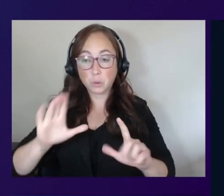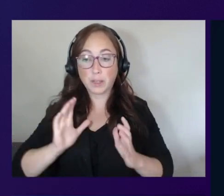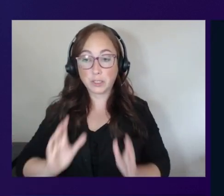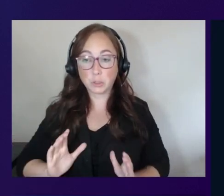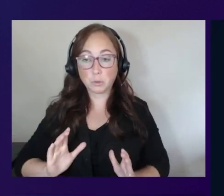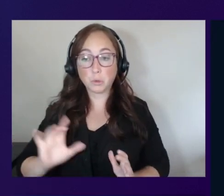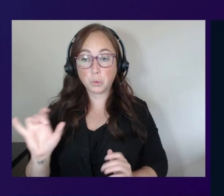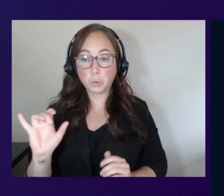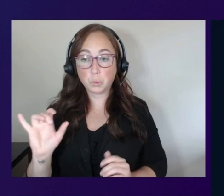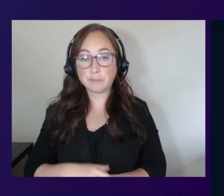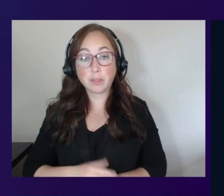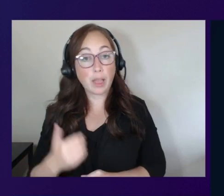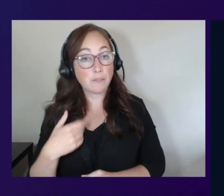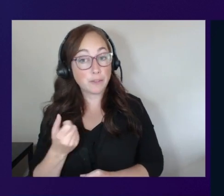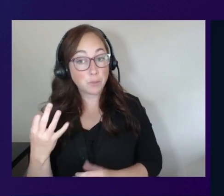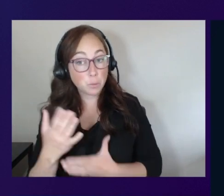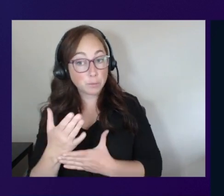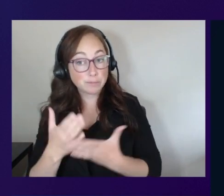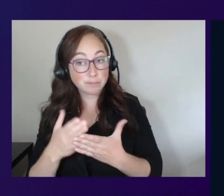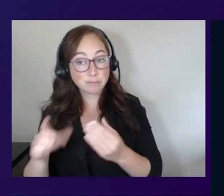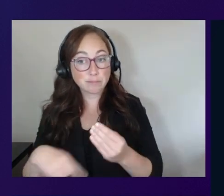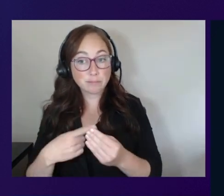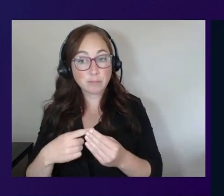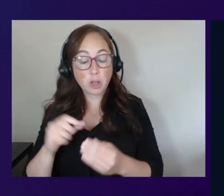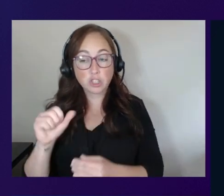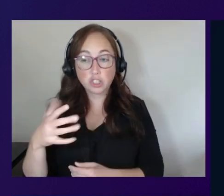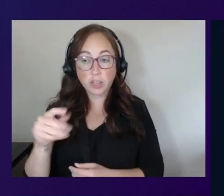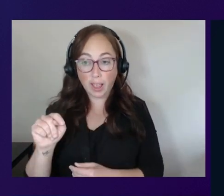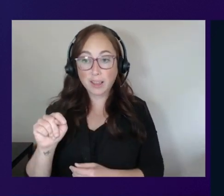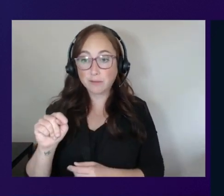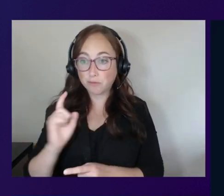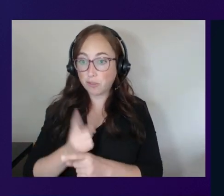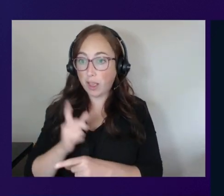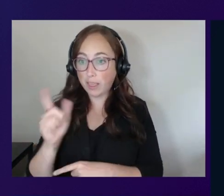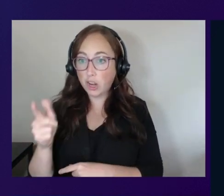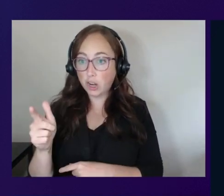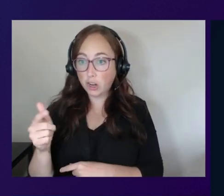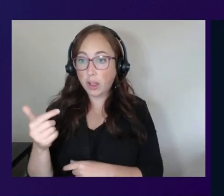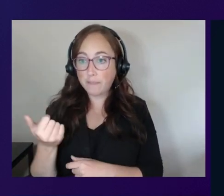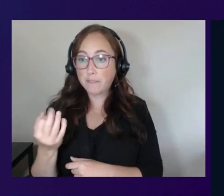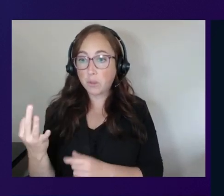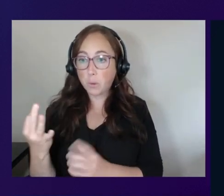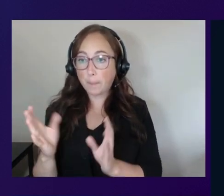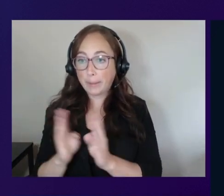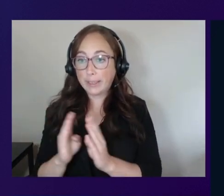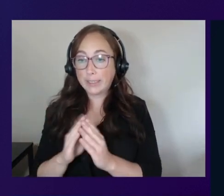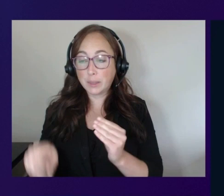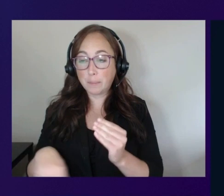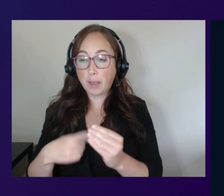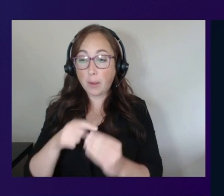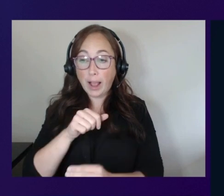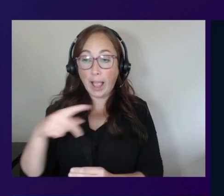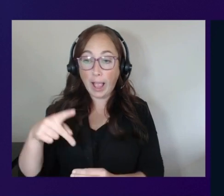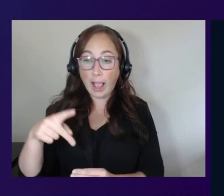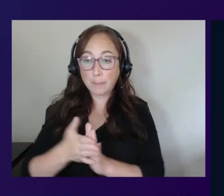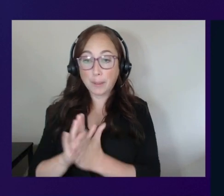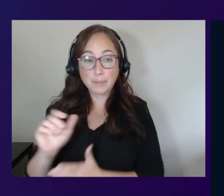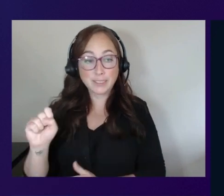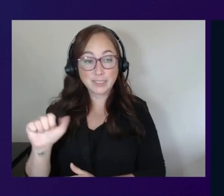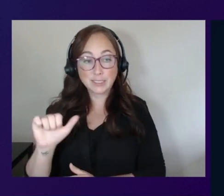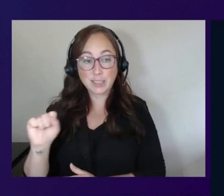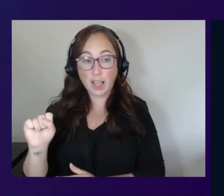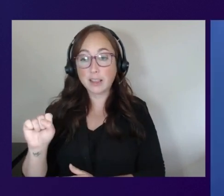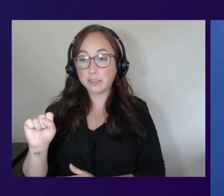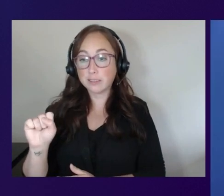segments about just that, right? Coming yes. up later about turning your applications into SaaS offerings yes. using